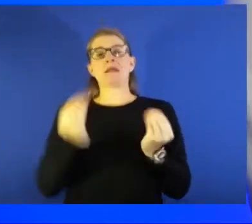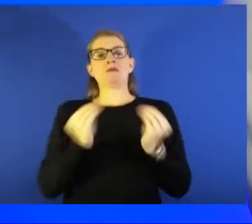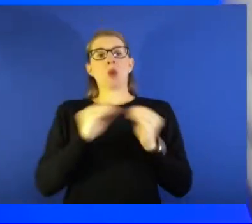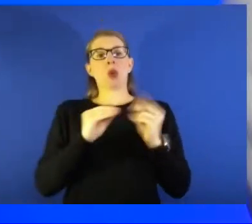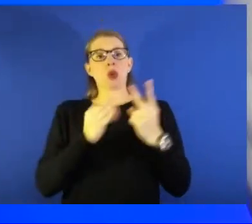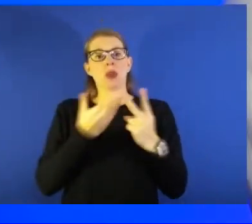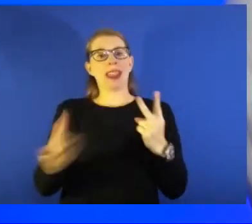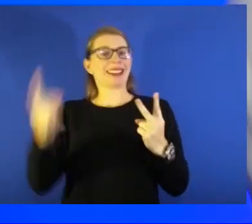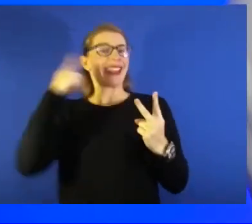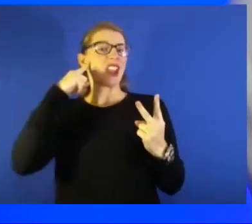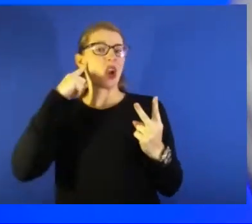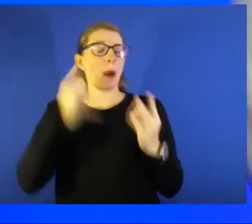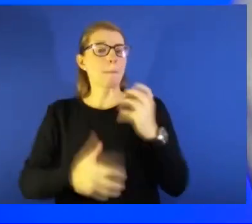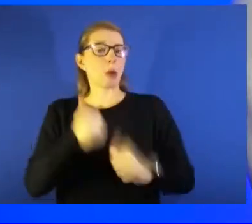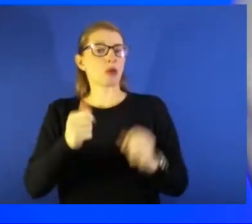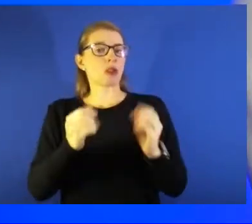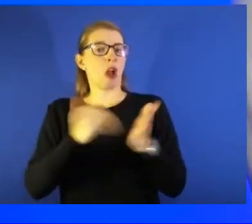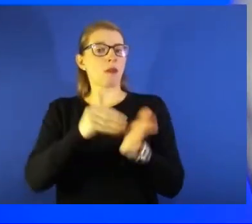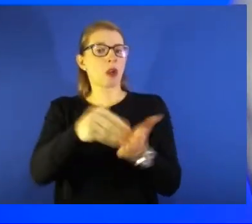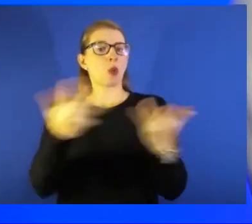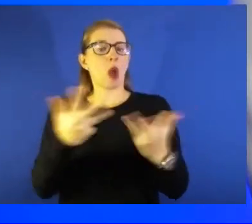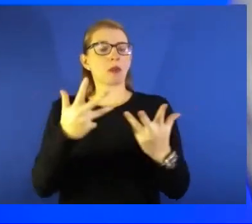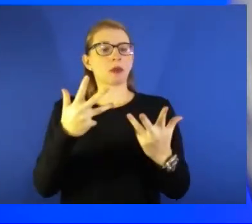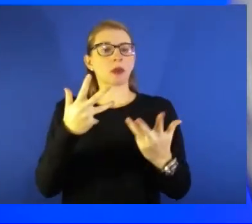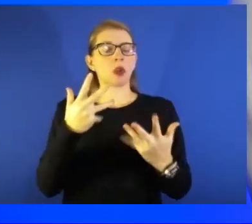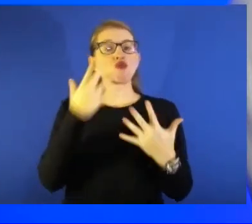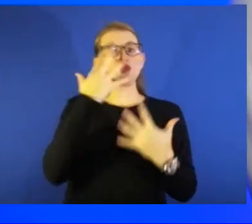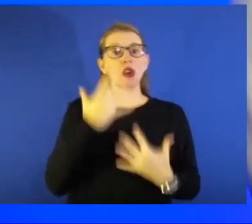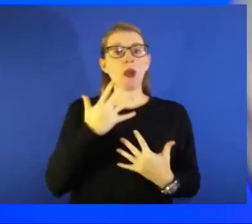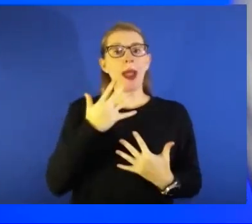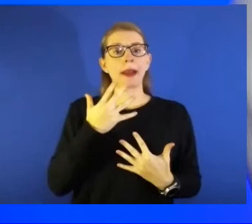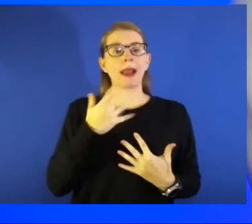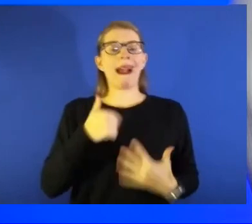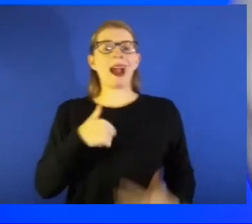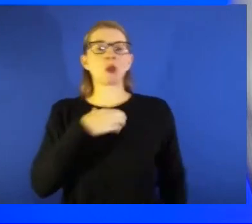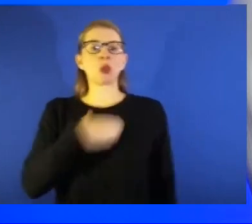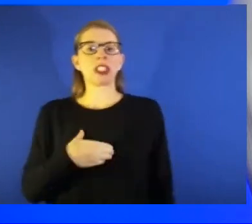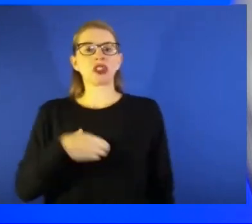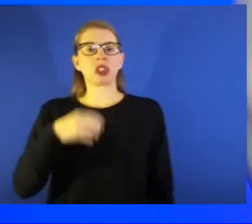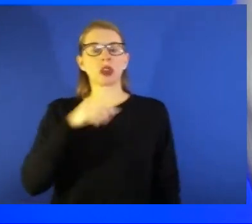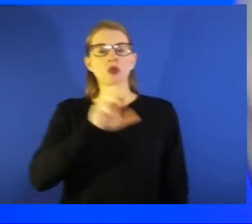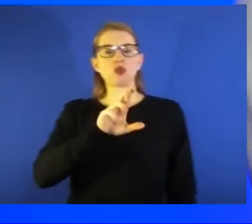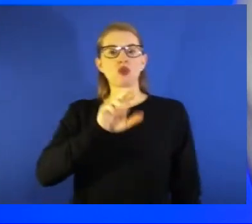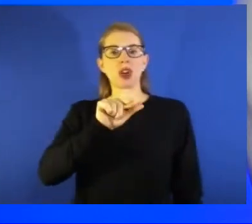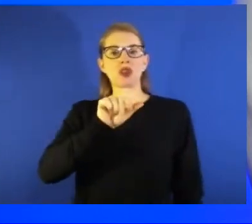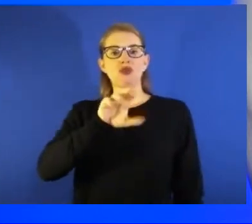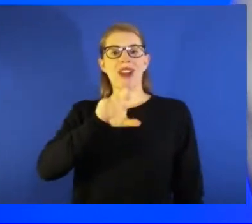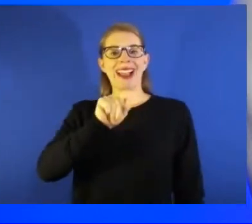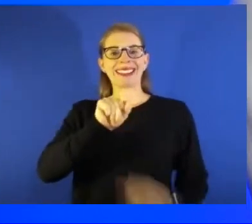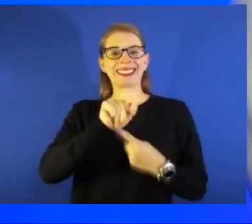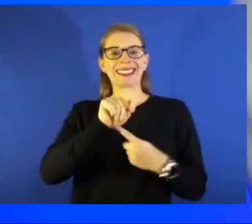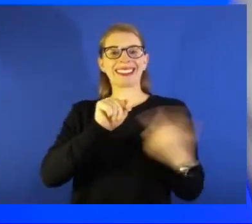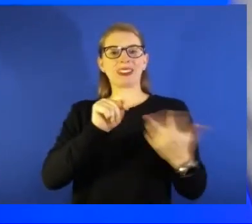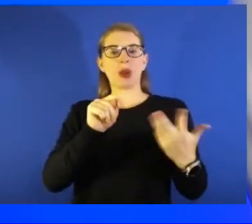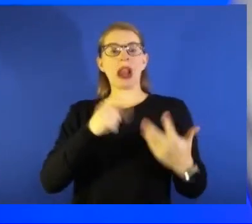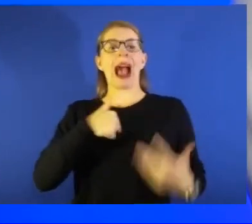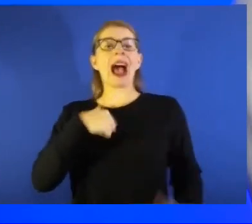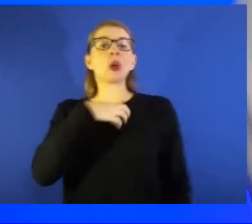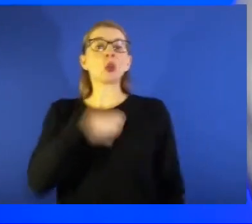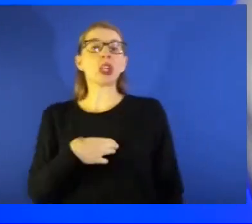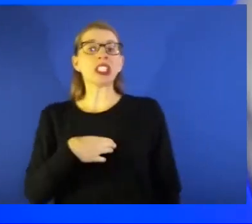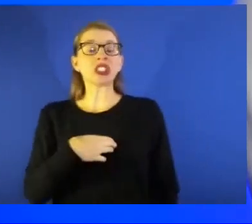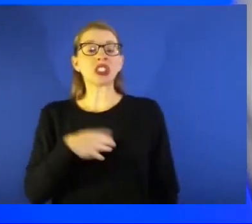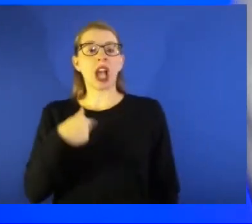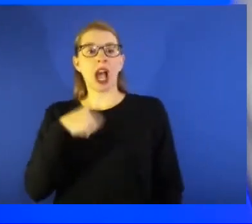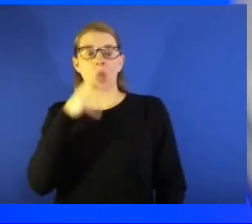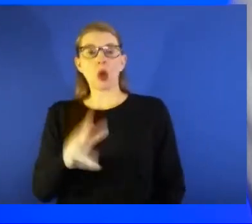the most are regret and I wish. The regret is I wish I would have taken this